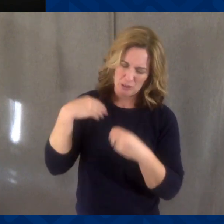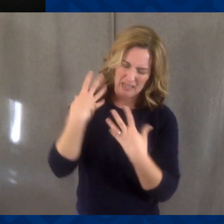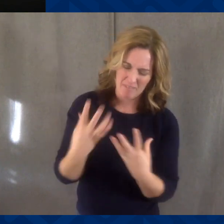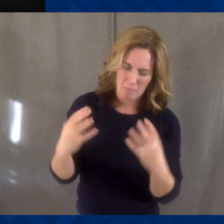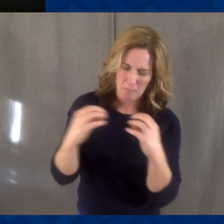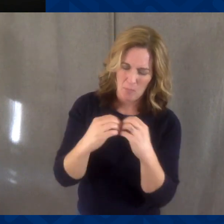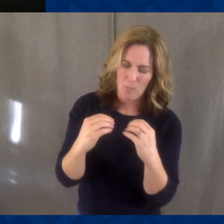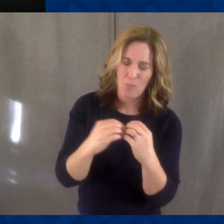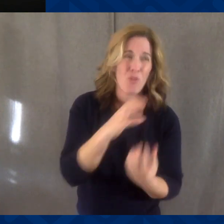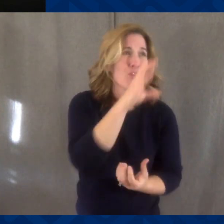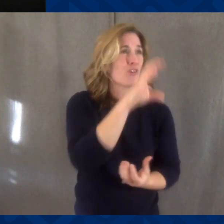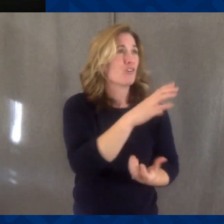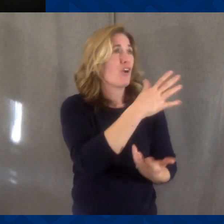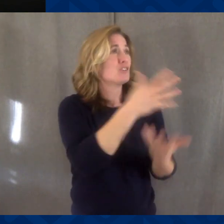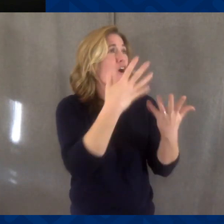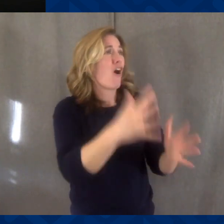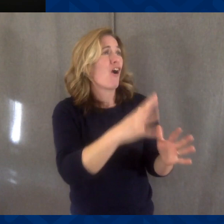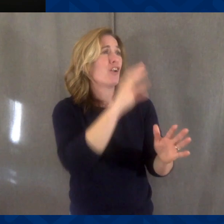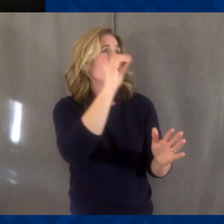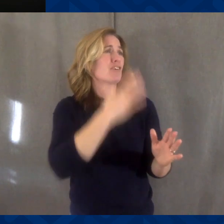enough, you give more.